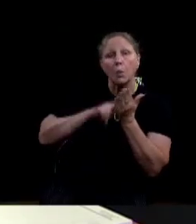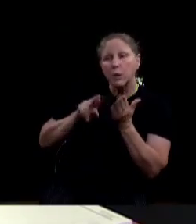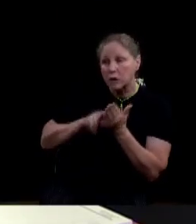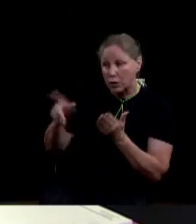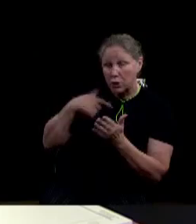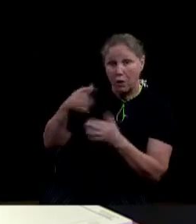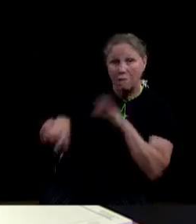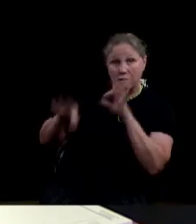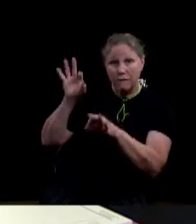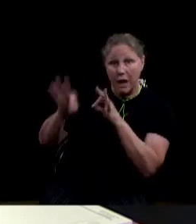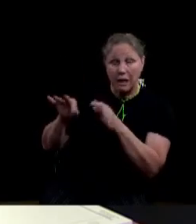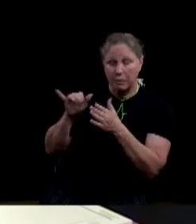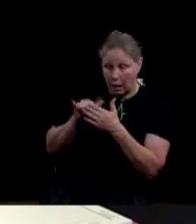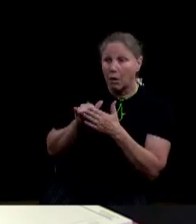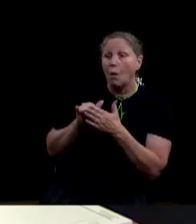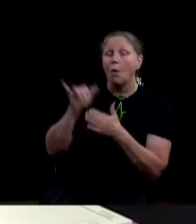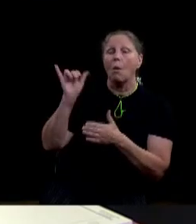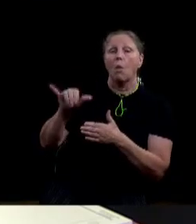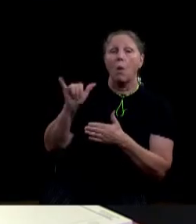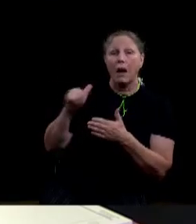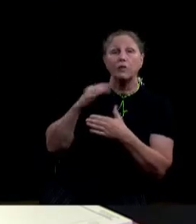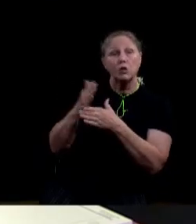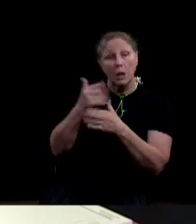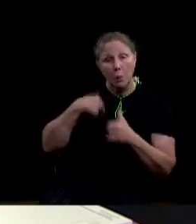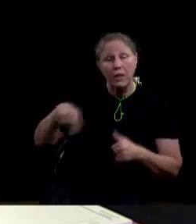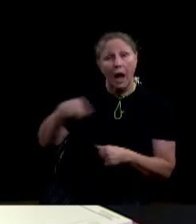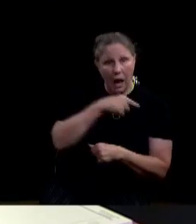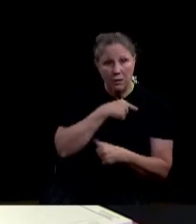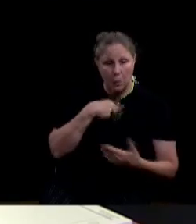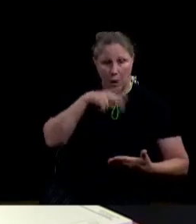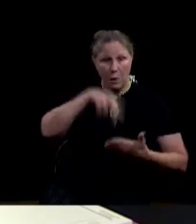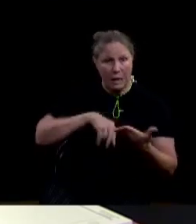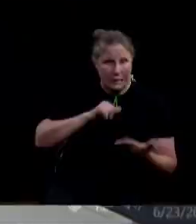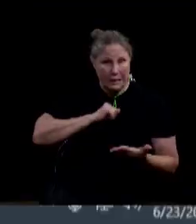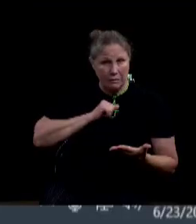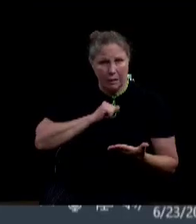with us, I think that would be helpful.